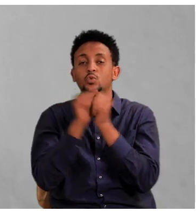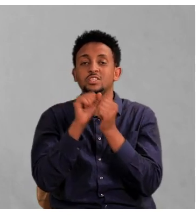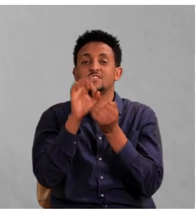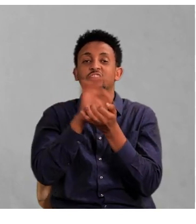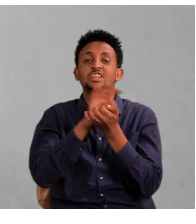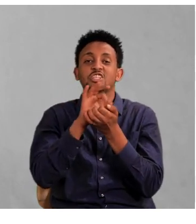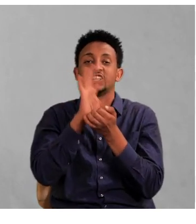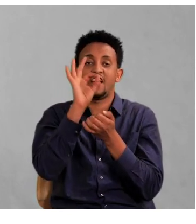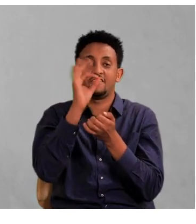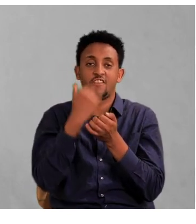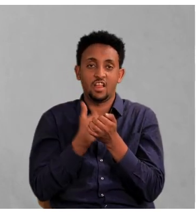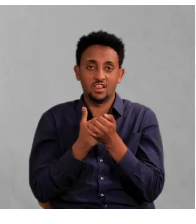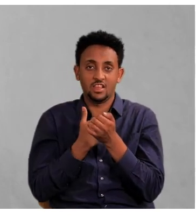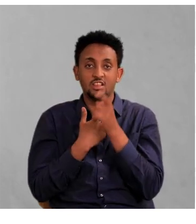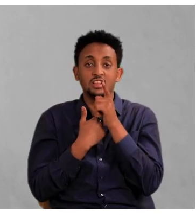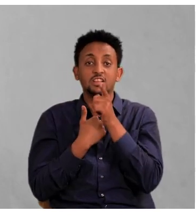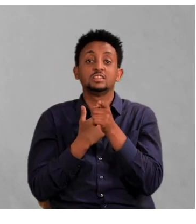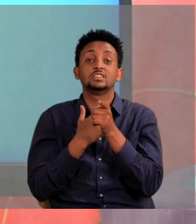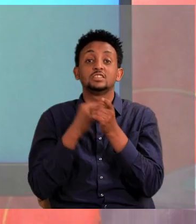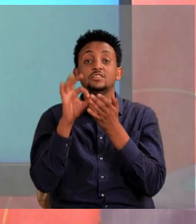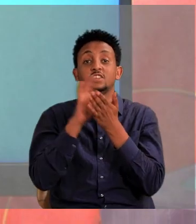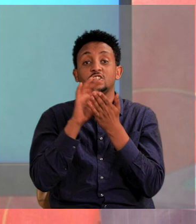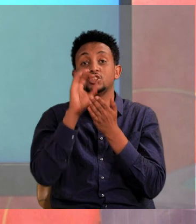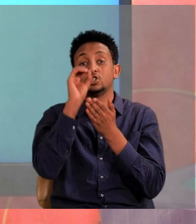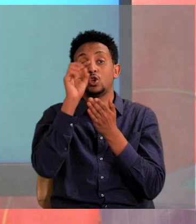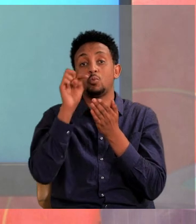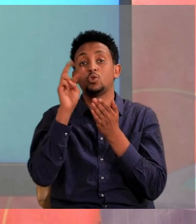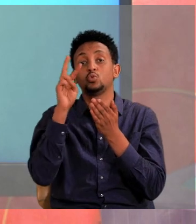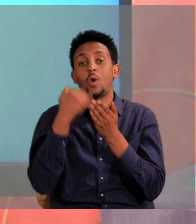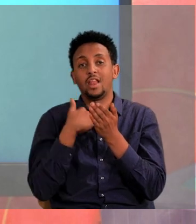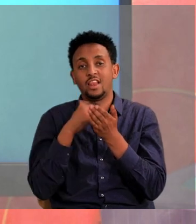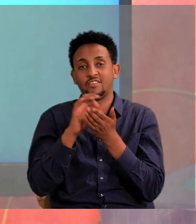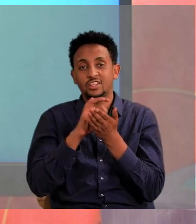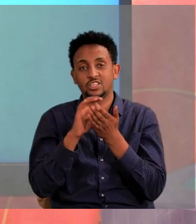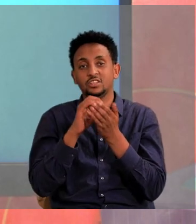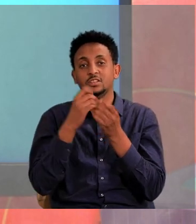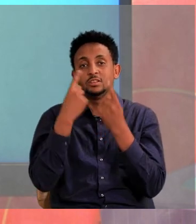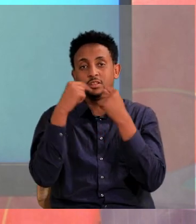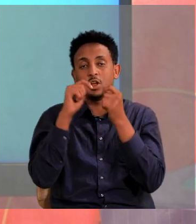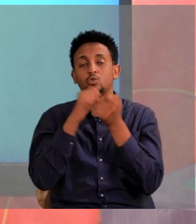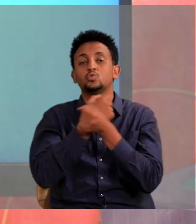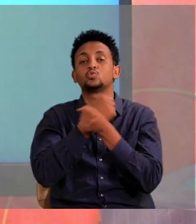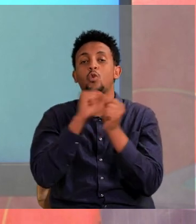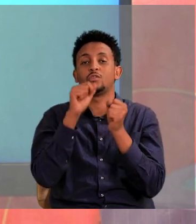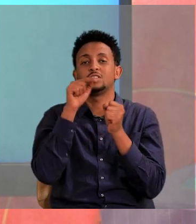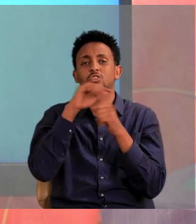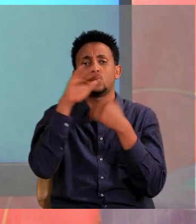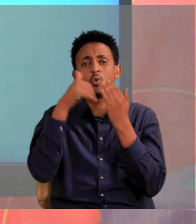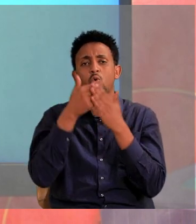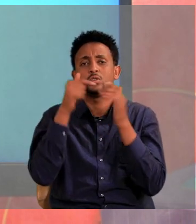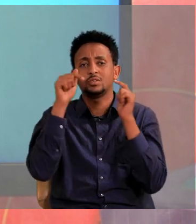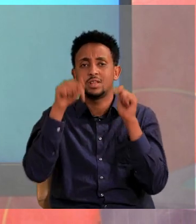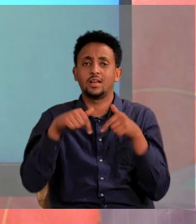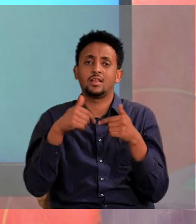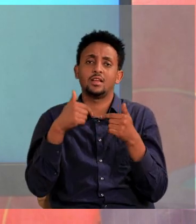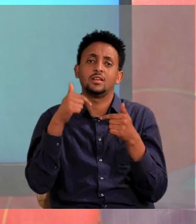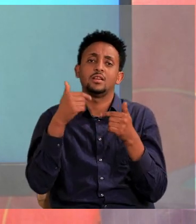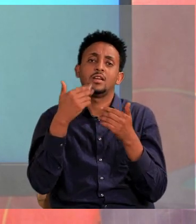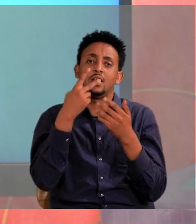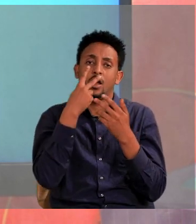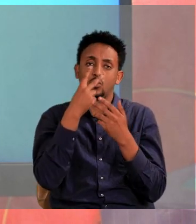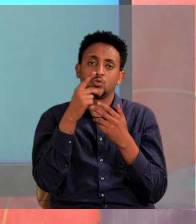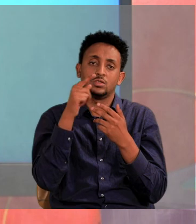friction F and having a coefficient of friction 0.2. Please try to solve this. And this is all that I have got for